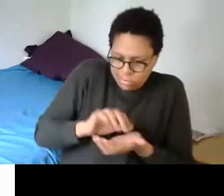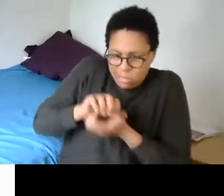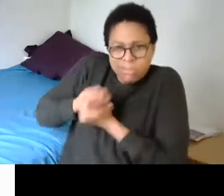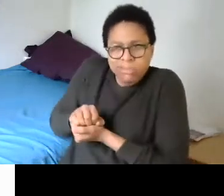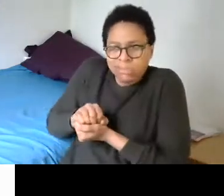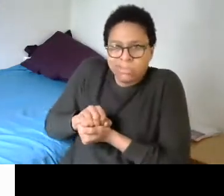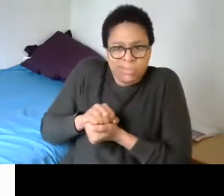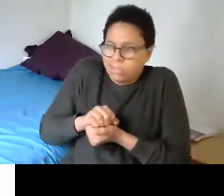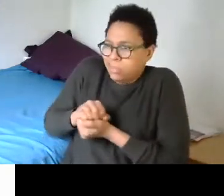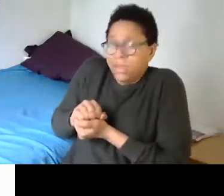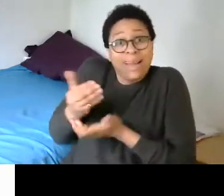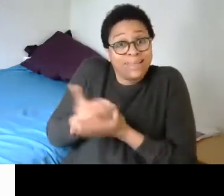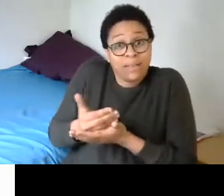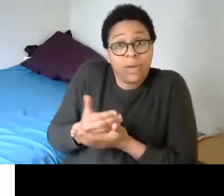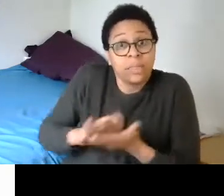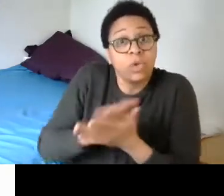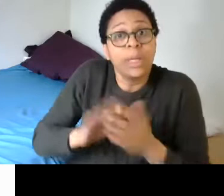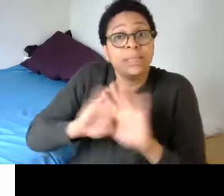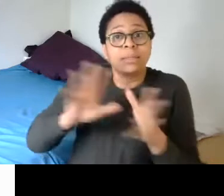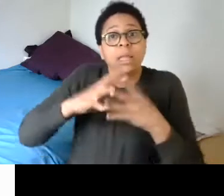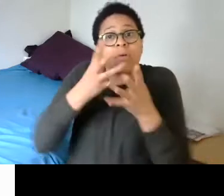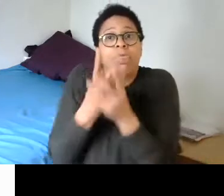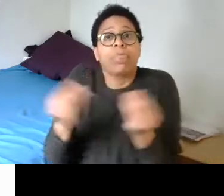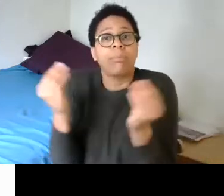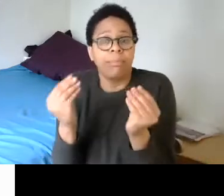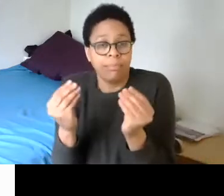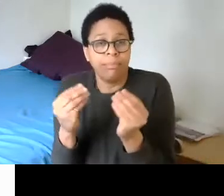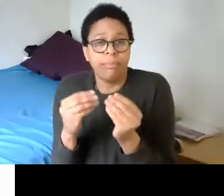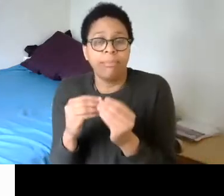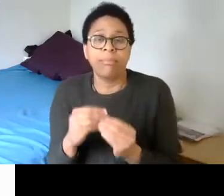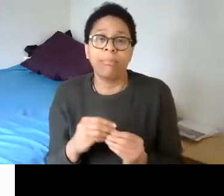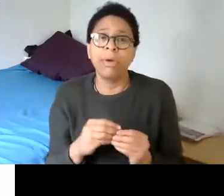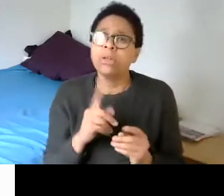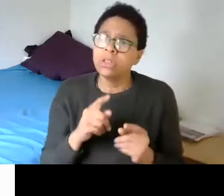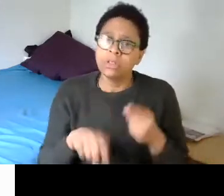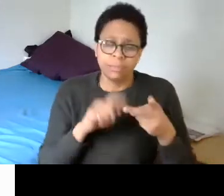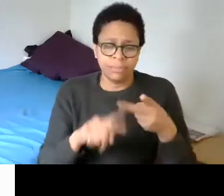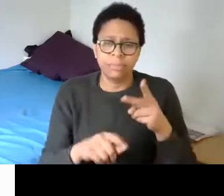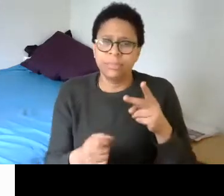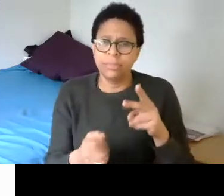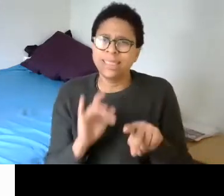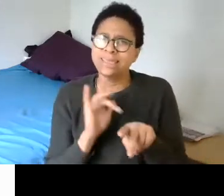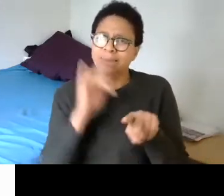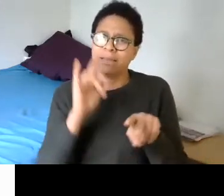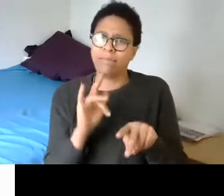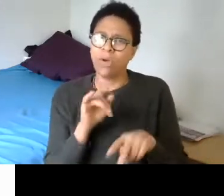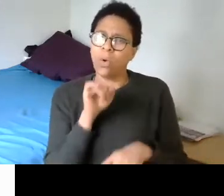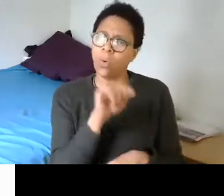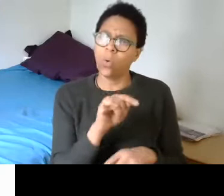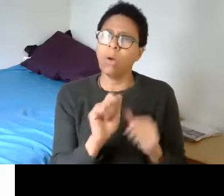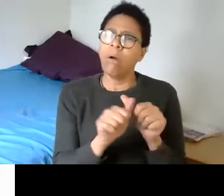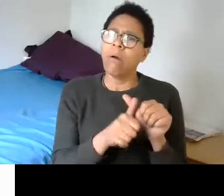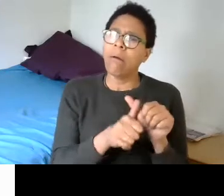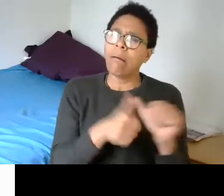in which it was found. Secondly, and probably more importantly, sensitivity. Not only were company paintings products of the East